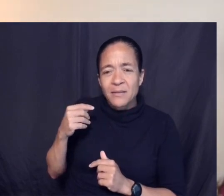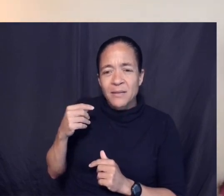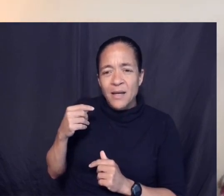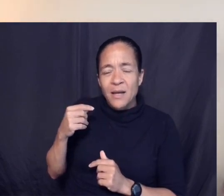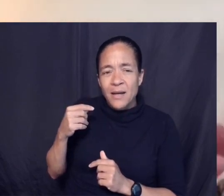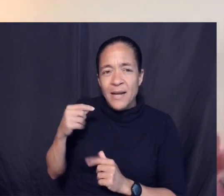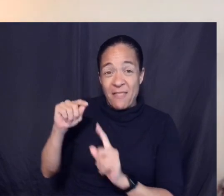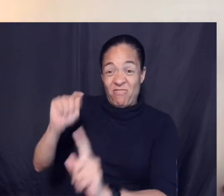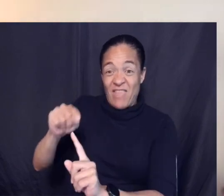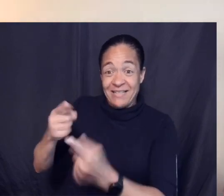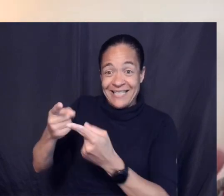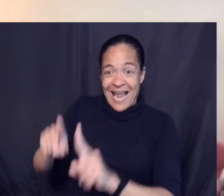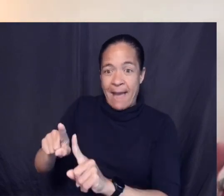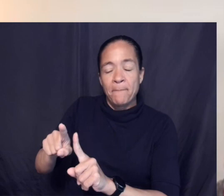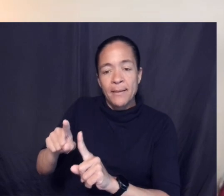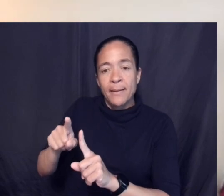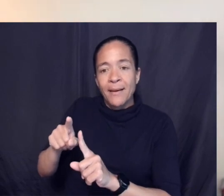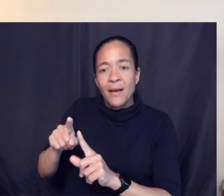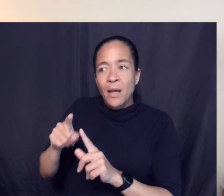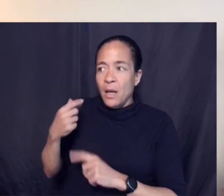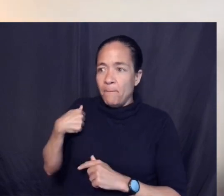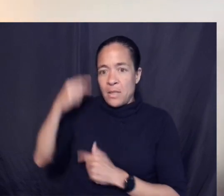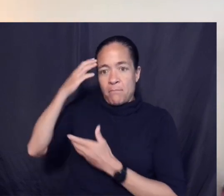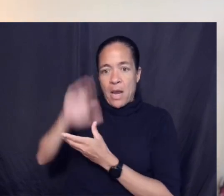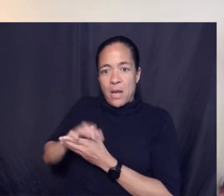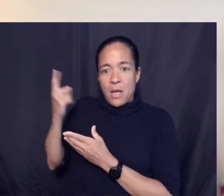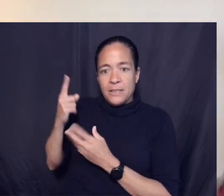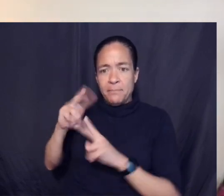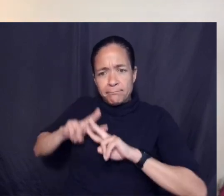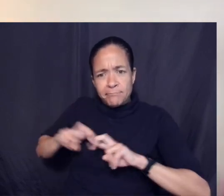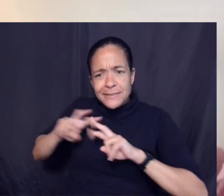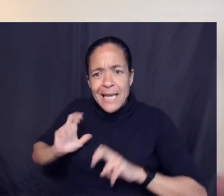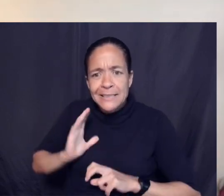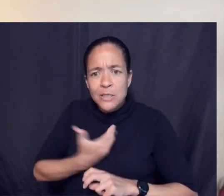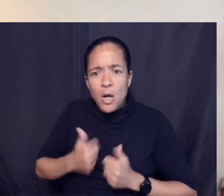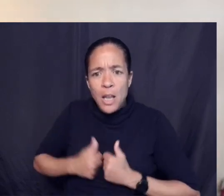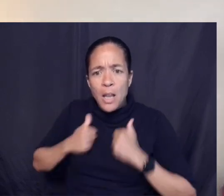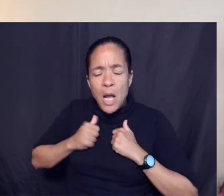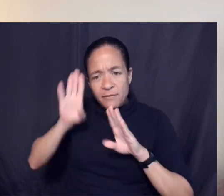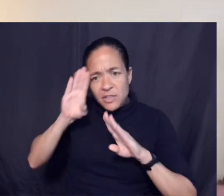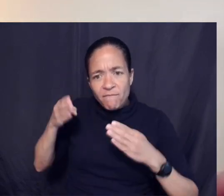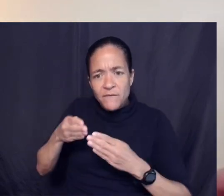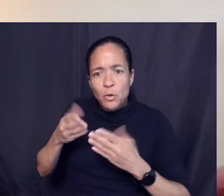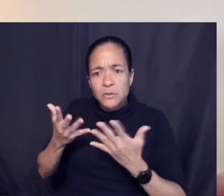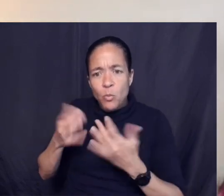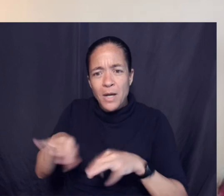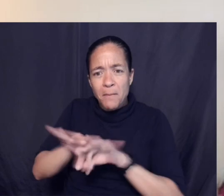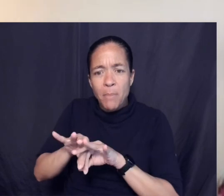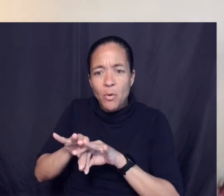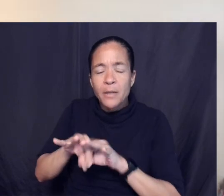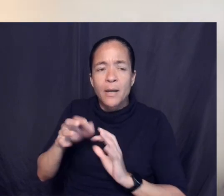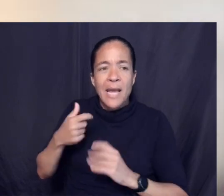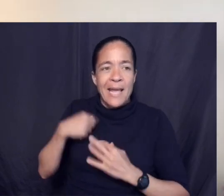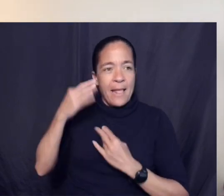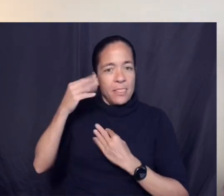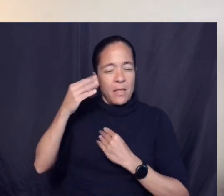husband and I to really stop and like reassess our lives and focus on what's important. And I think